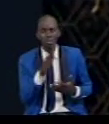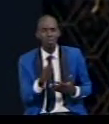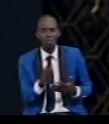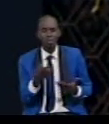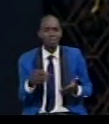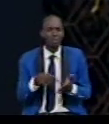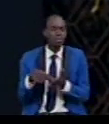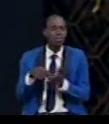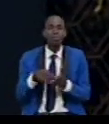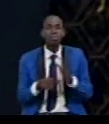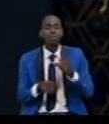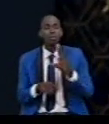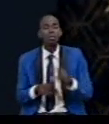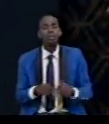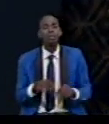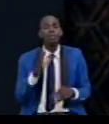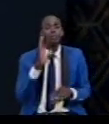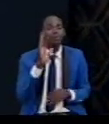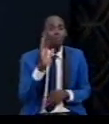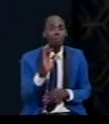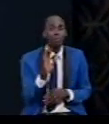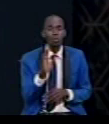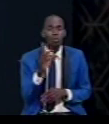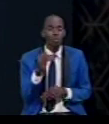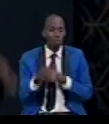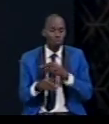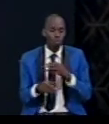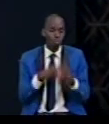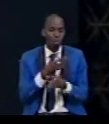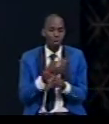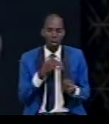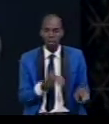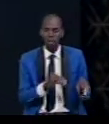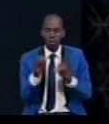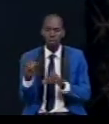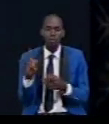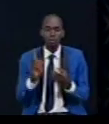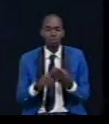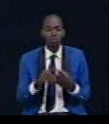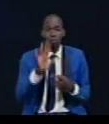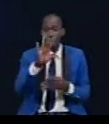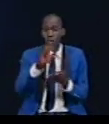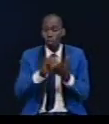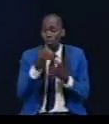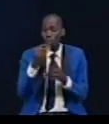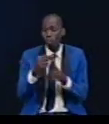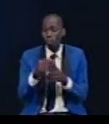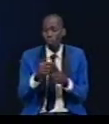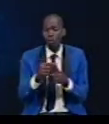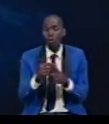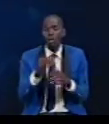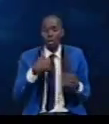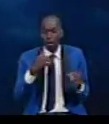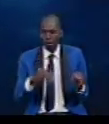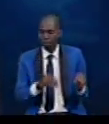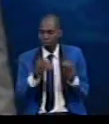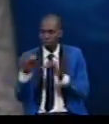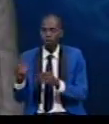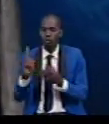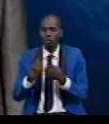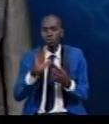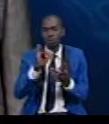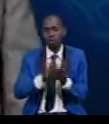you into the hands of that disease. But your word can also set you free, and you